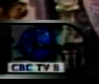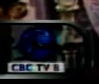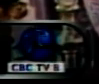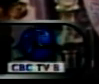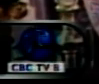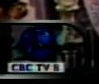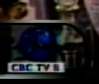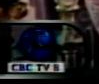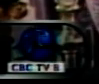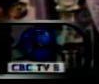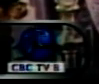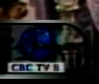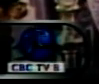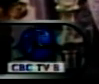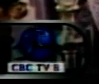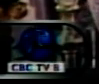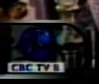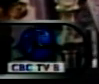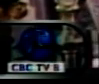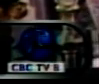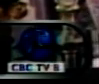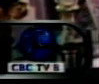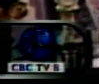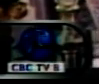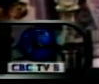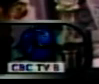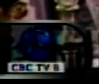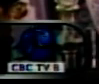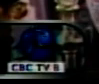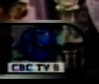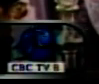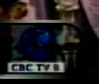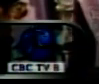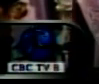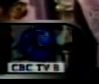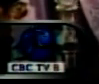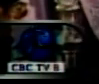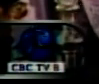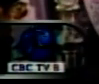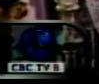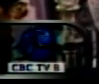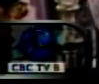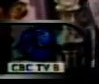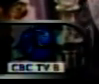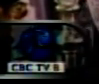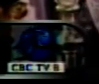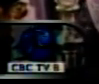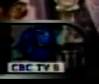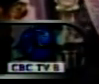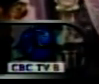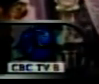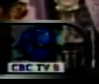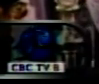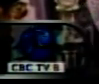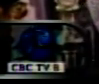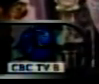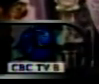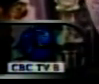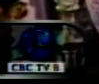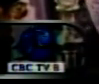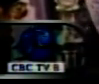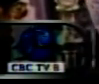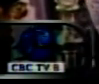healing process, where victims can be relieved of their pain and offenders brought to the point where